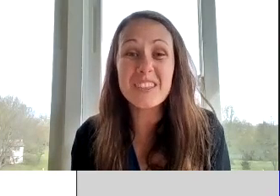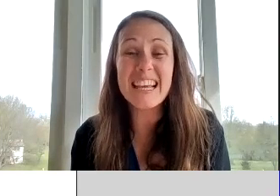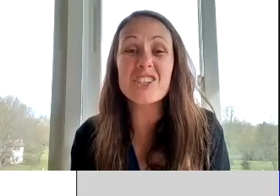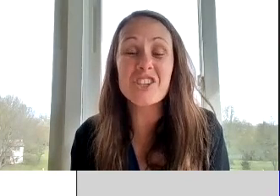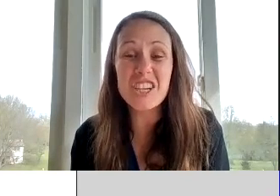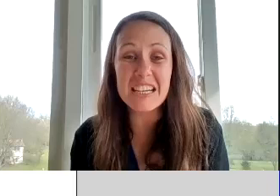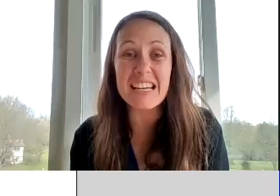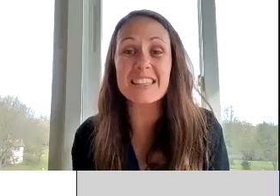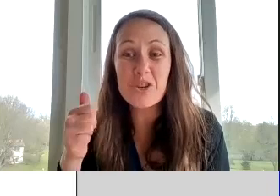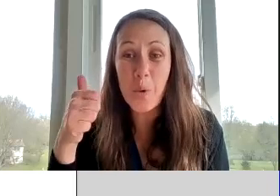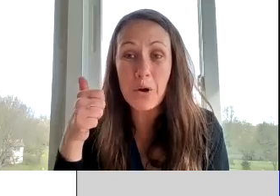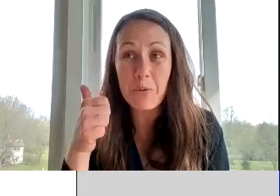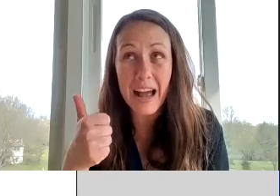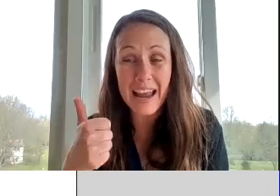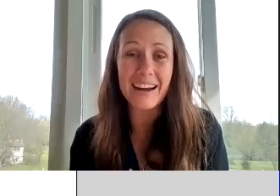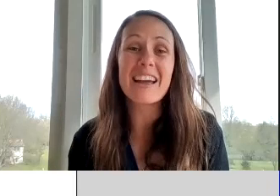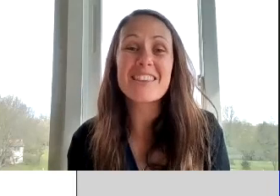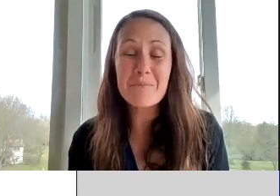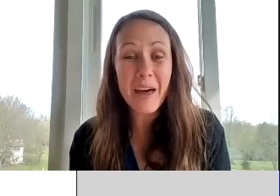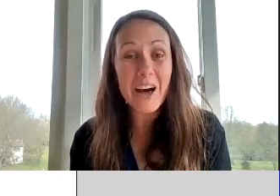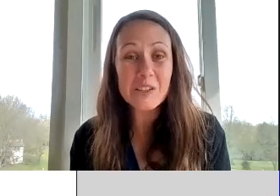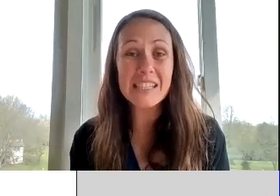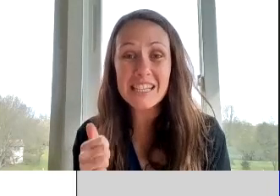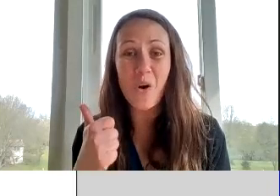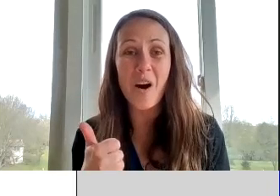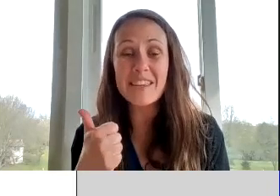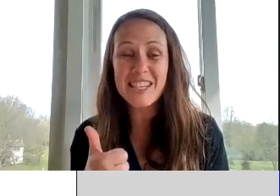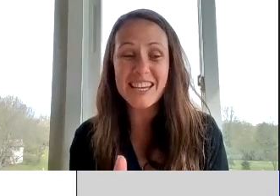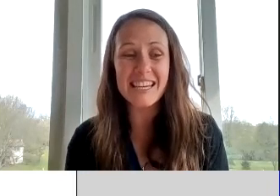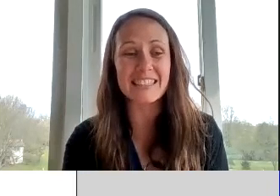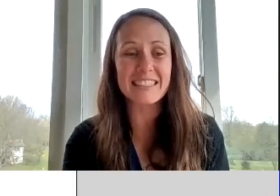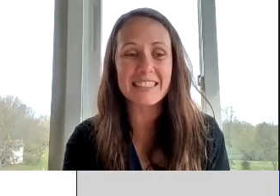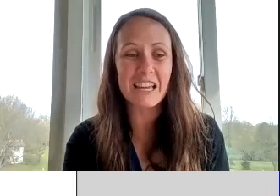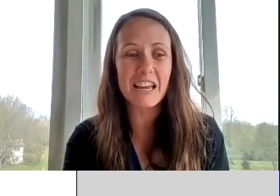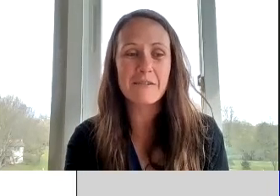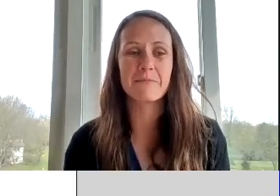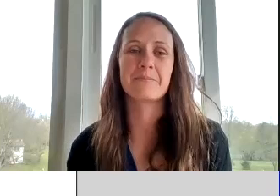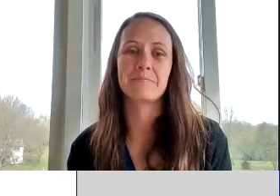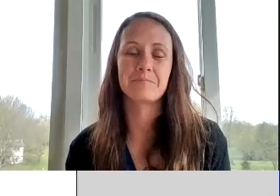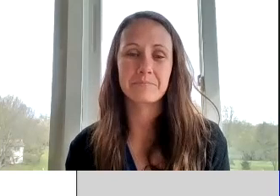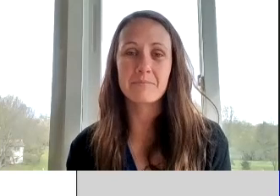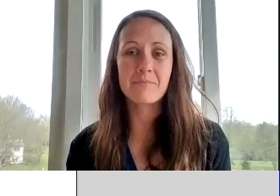If you said cheese, you were right. The mouse is on the cheese.